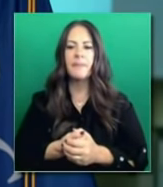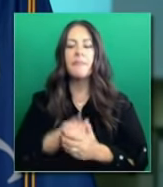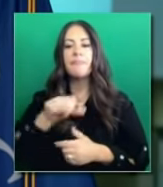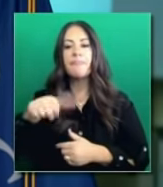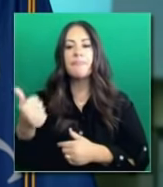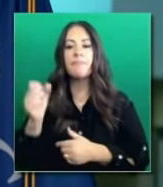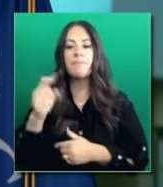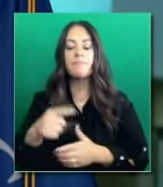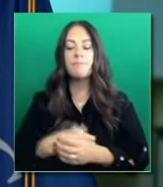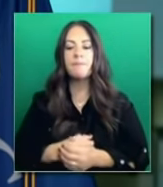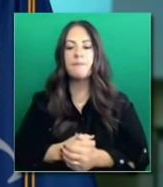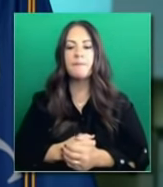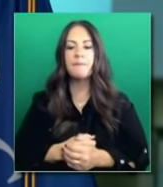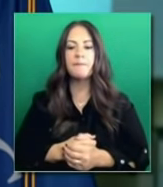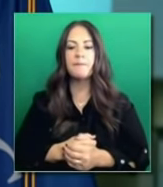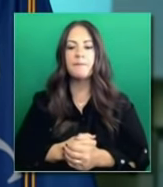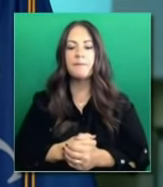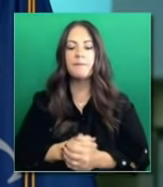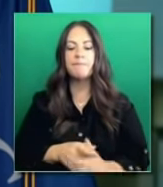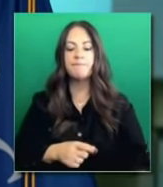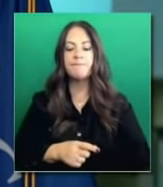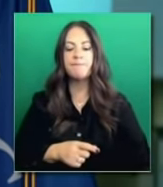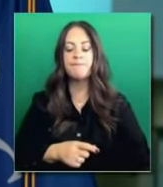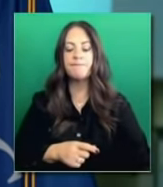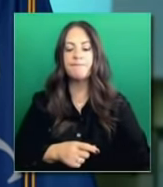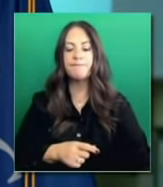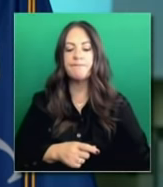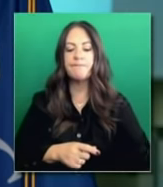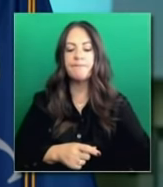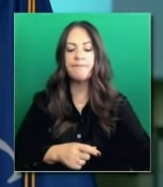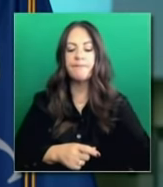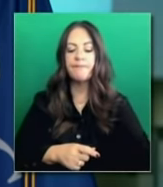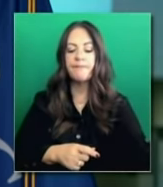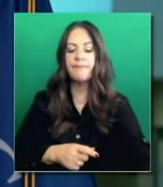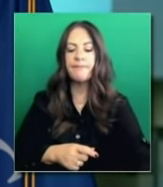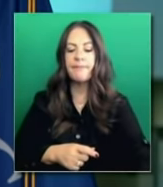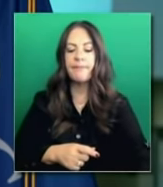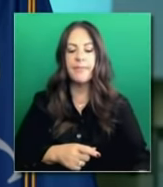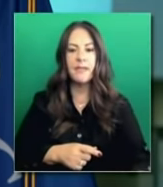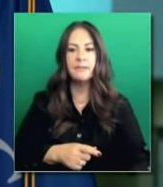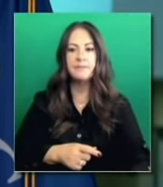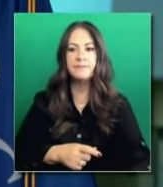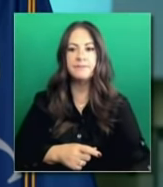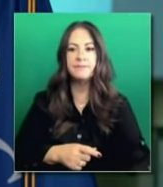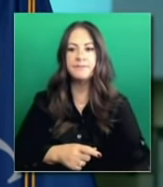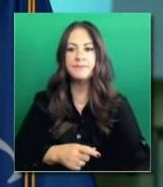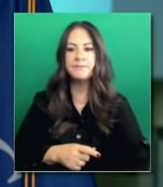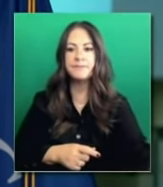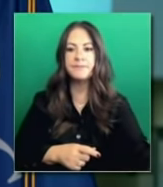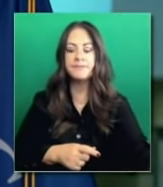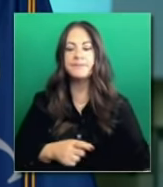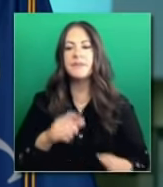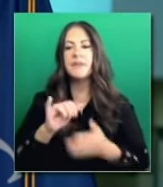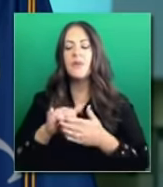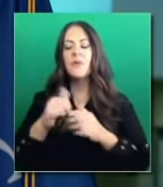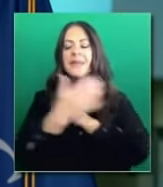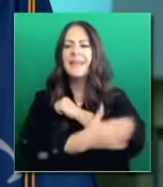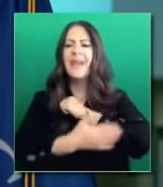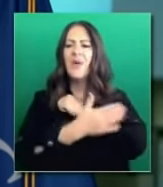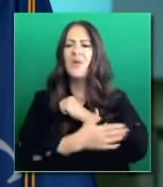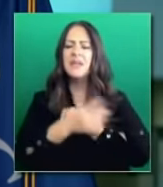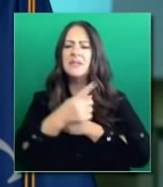47. Hi, Governor. I had a question one. With counties who very much are well above that adjusted